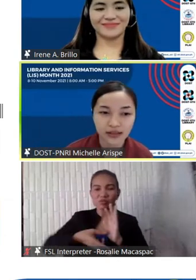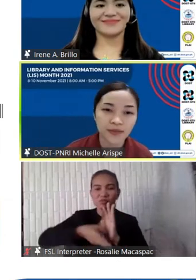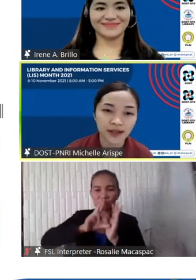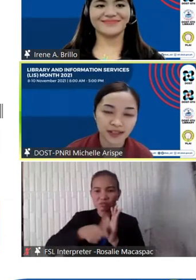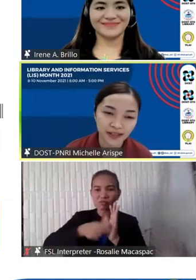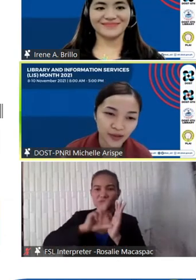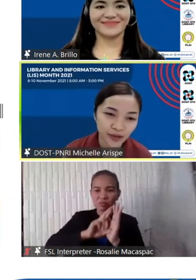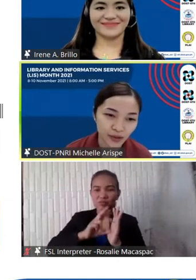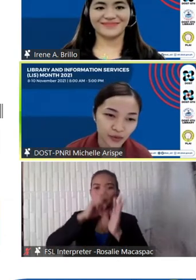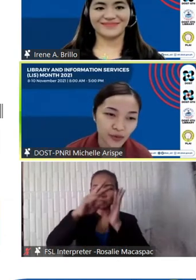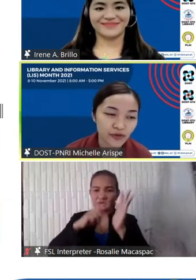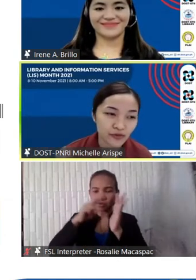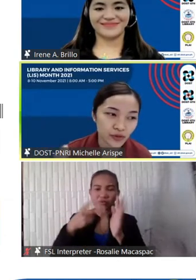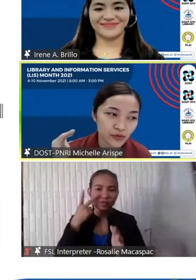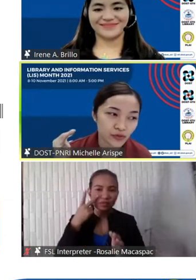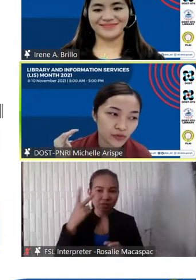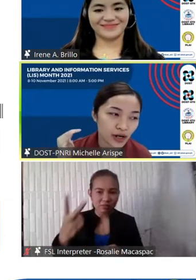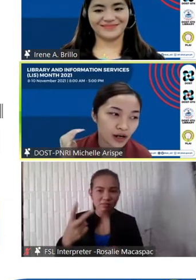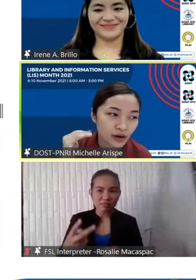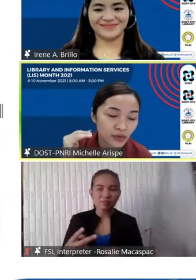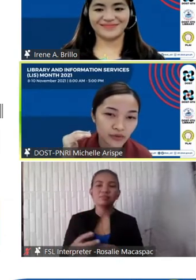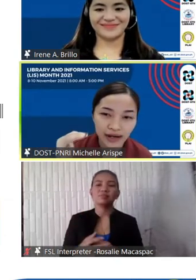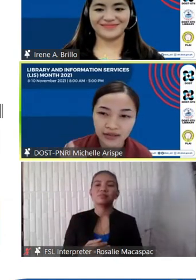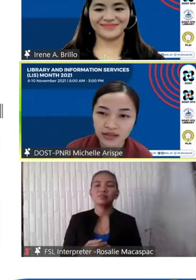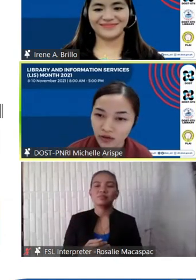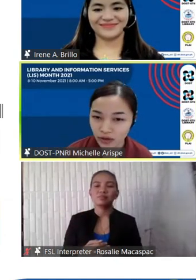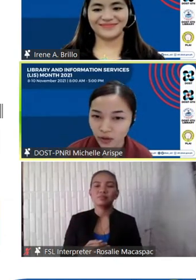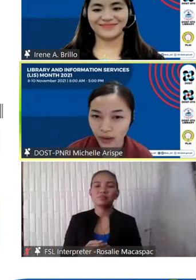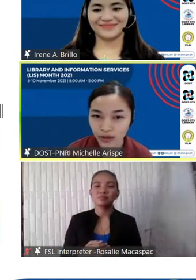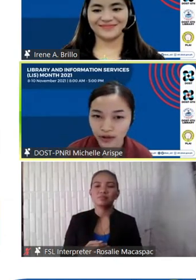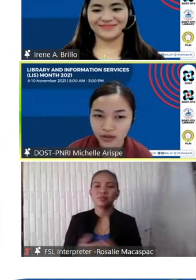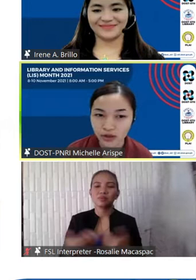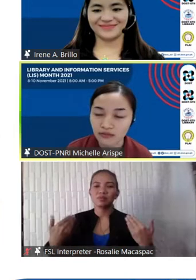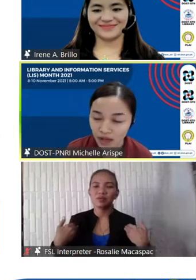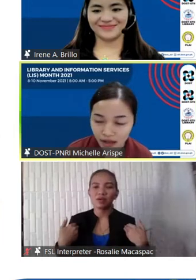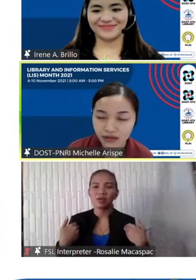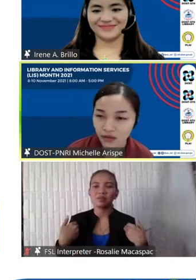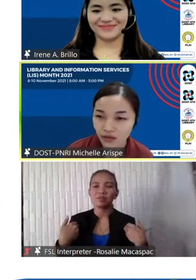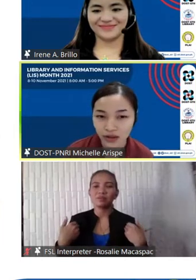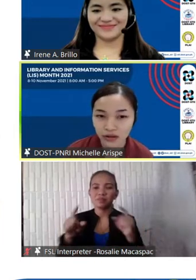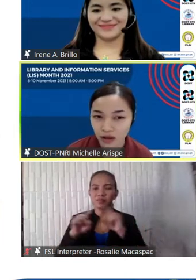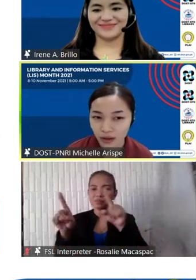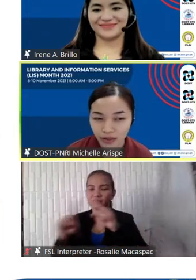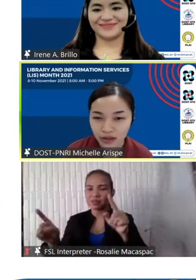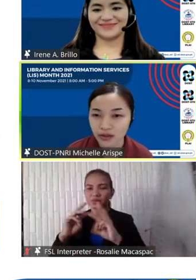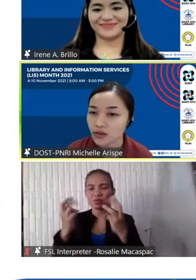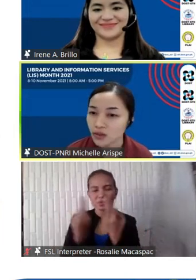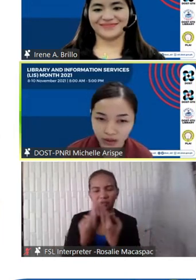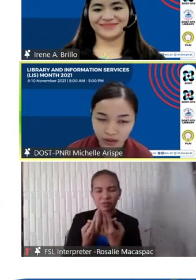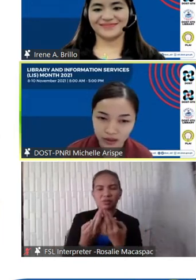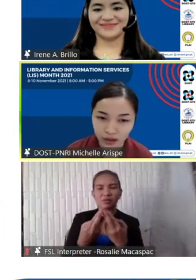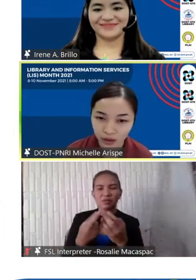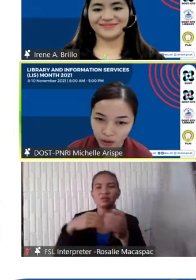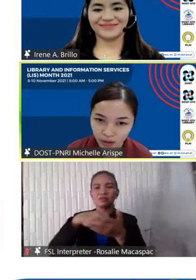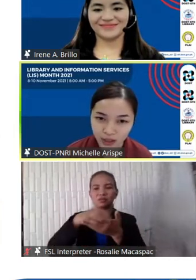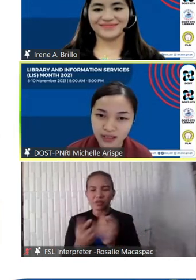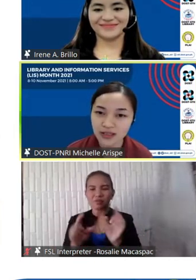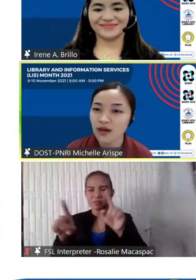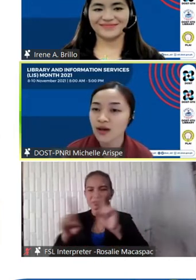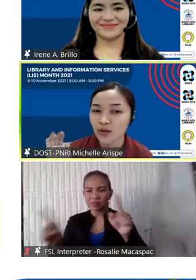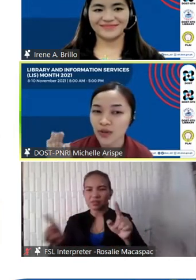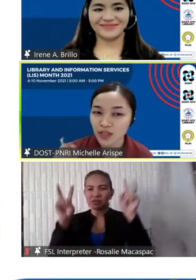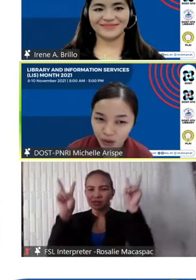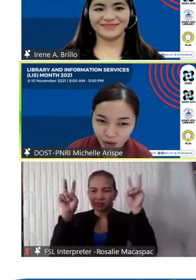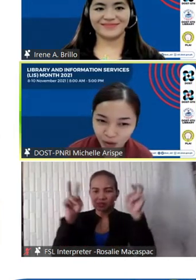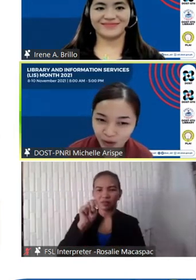lang, makikita nyo doon. We've had several webinars on many different topics on nuclear